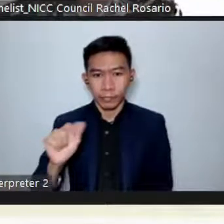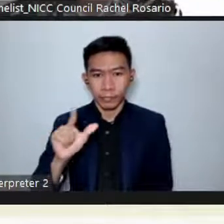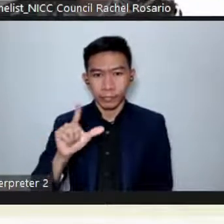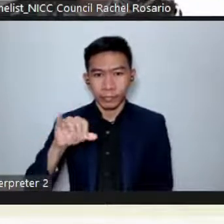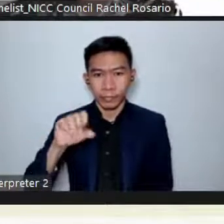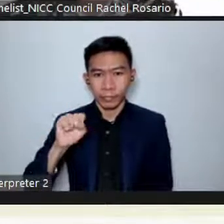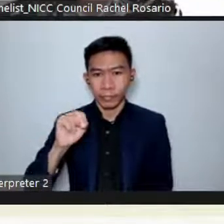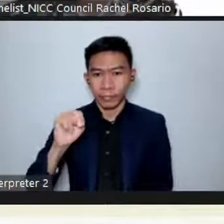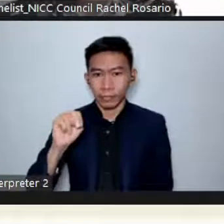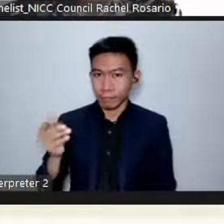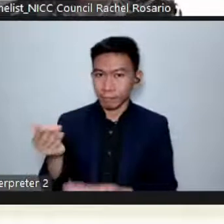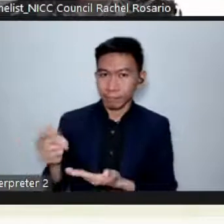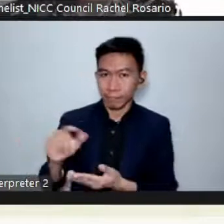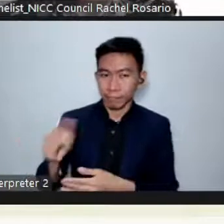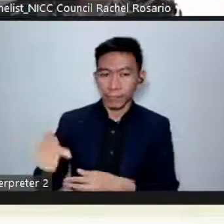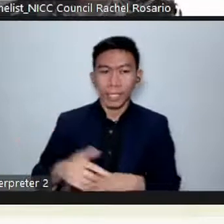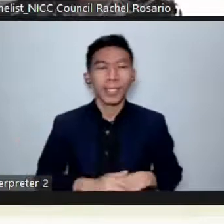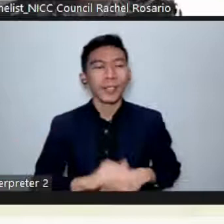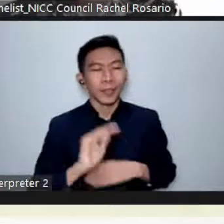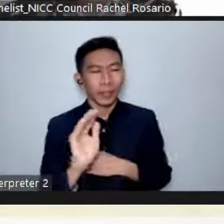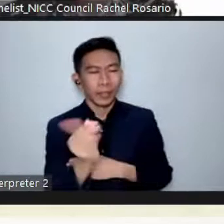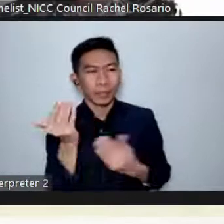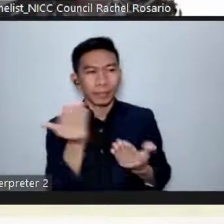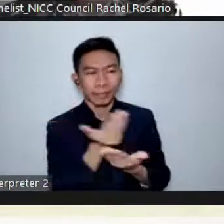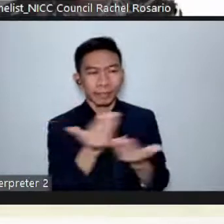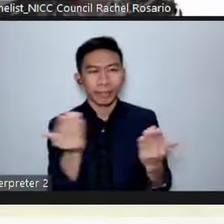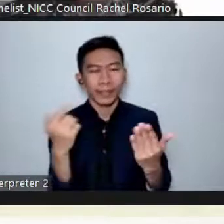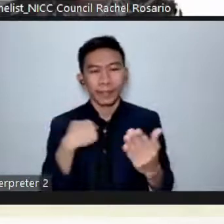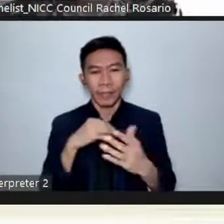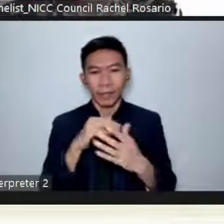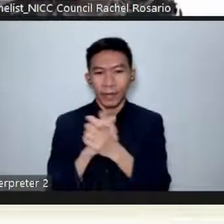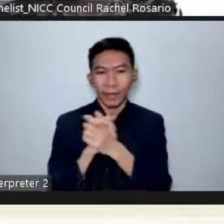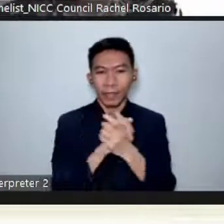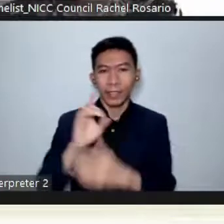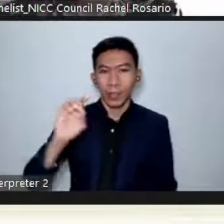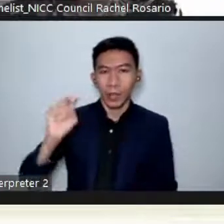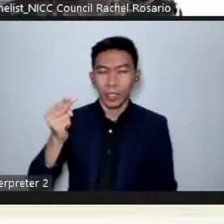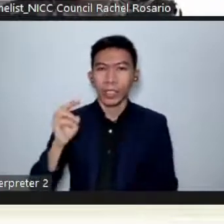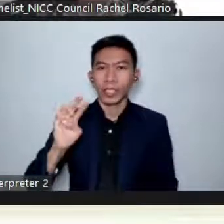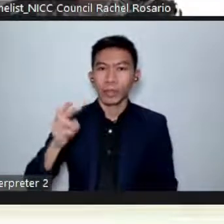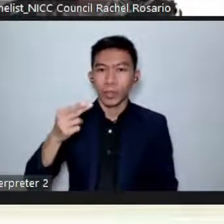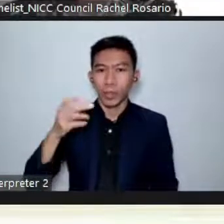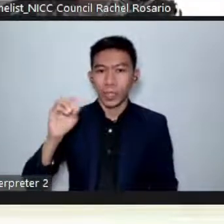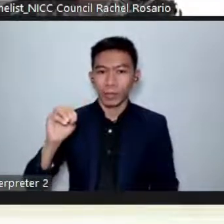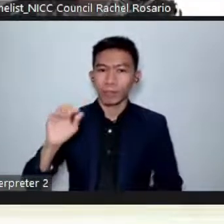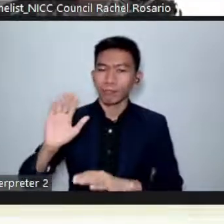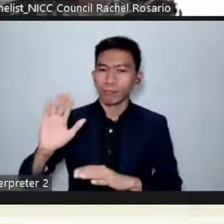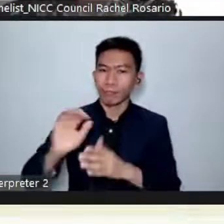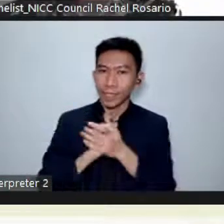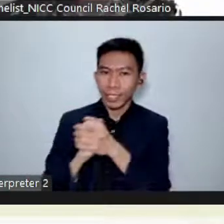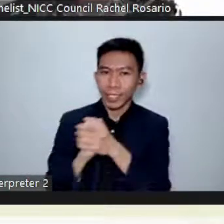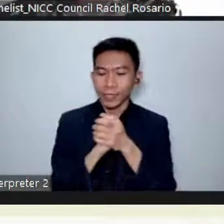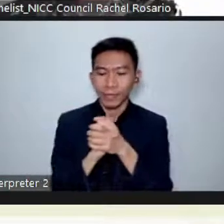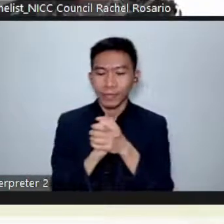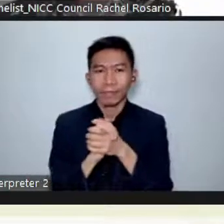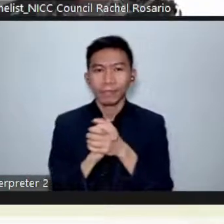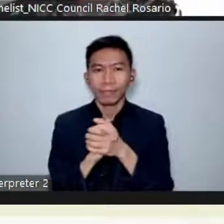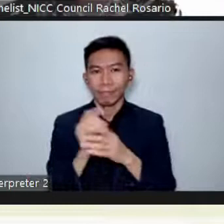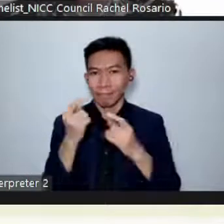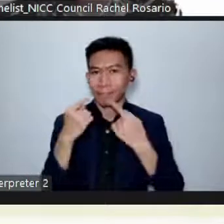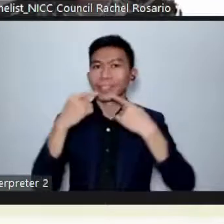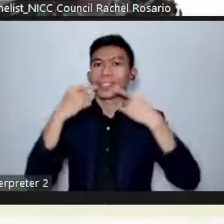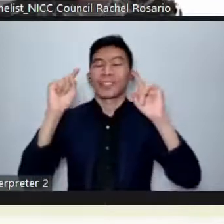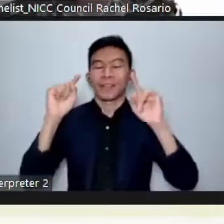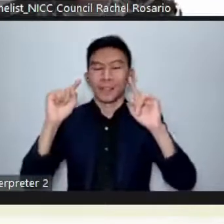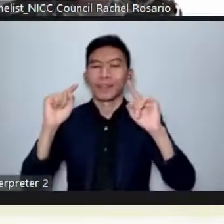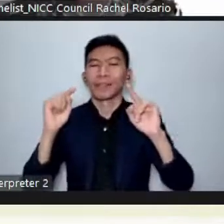Good morning, everyone. I would like to congratulate for the DOH and the WHO for a very successful day 1 of this summit. And also,